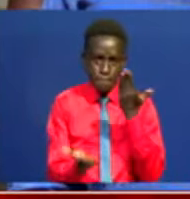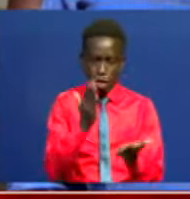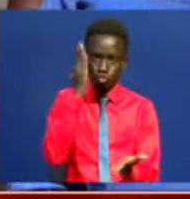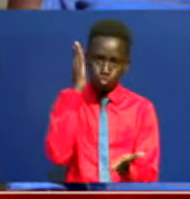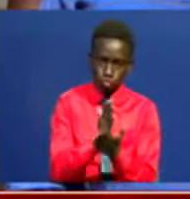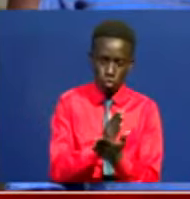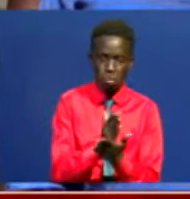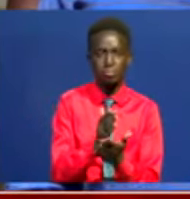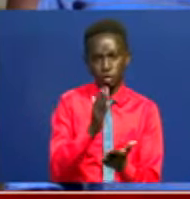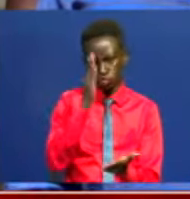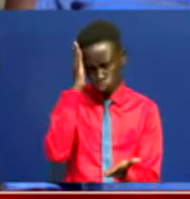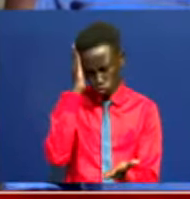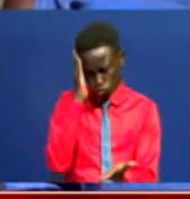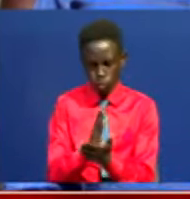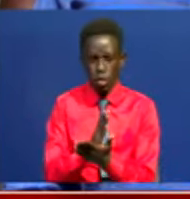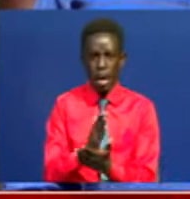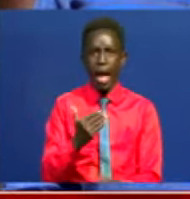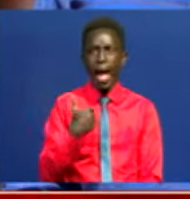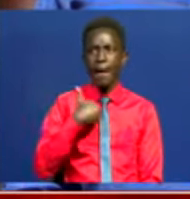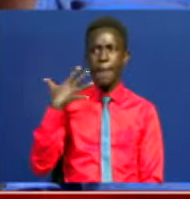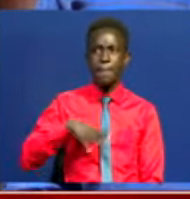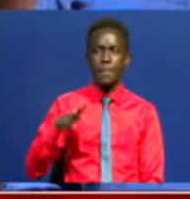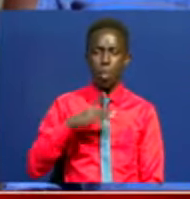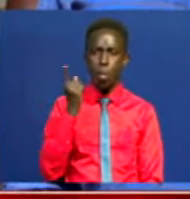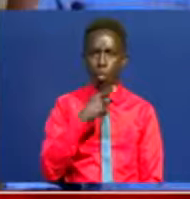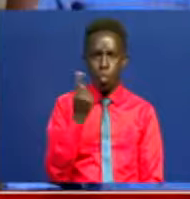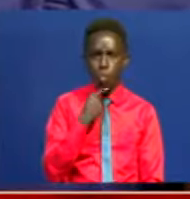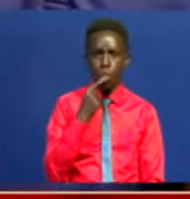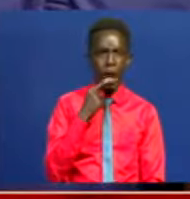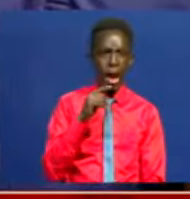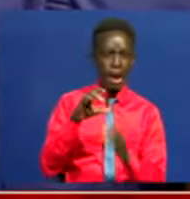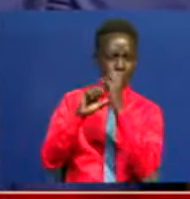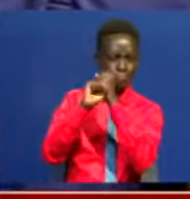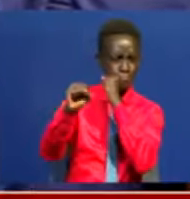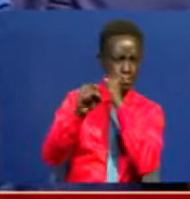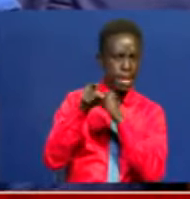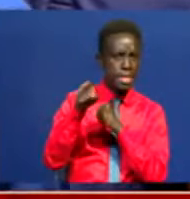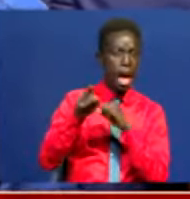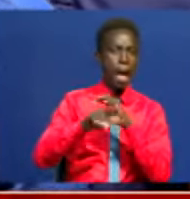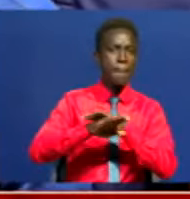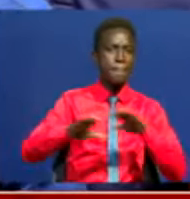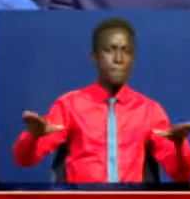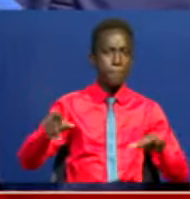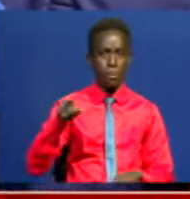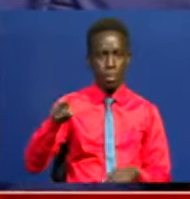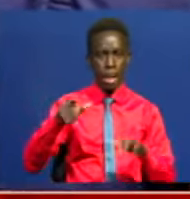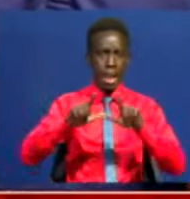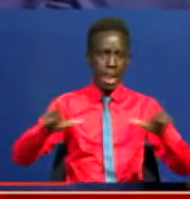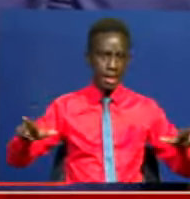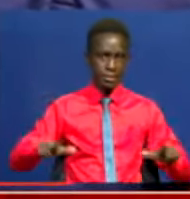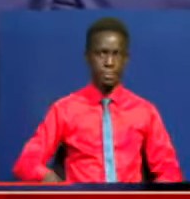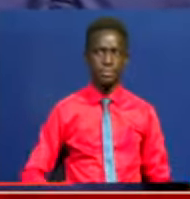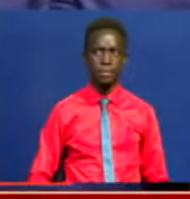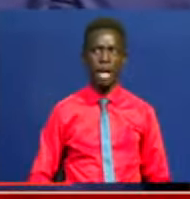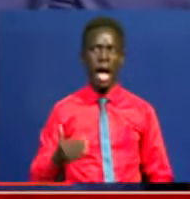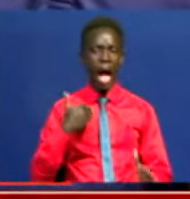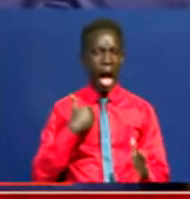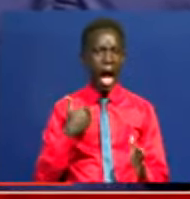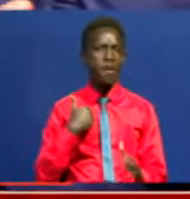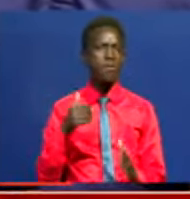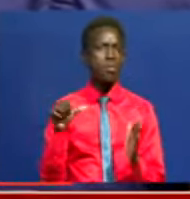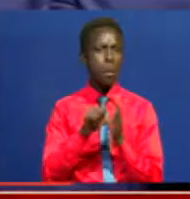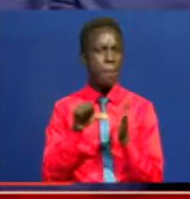true that there are people that were eyeing their plots. We have cases where senior officials, including governors,